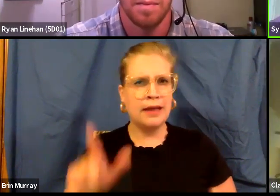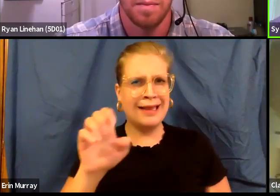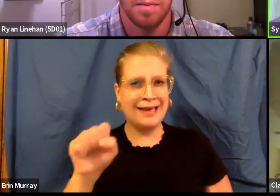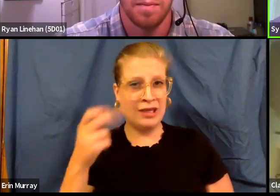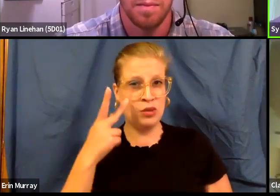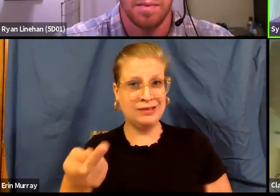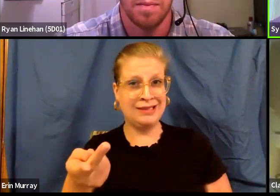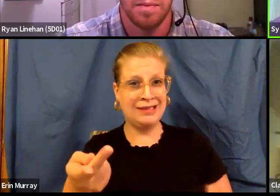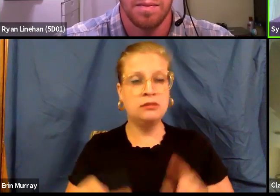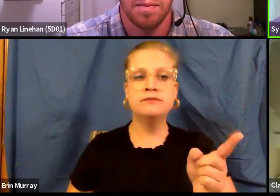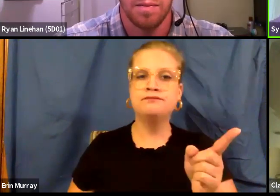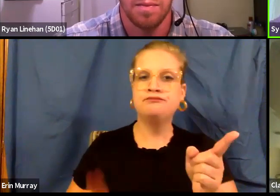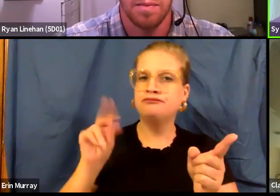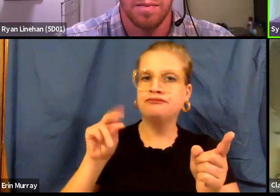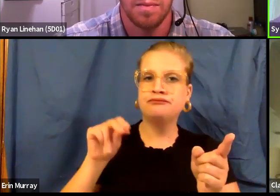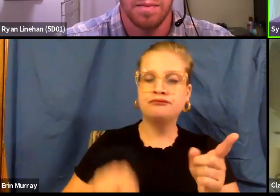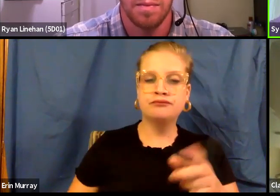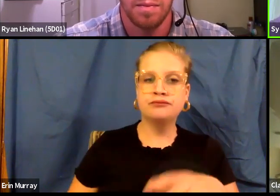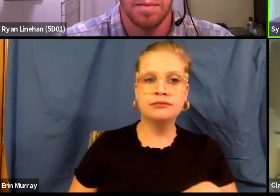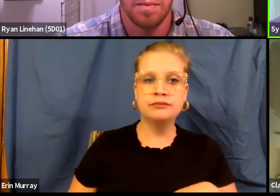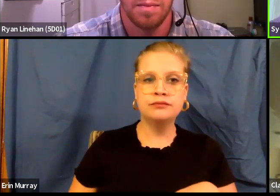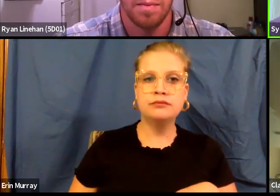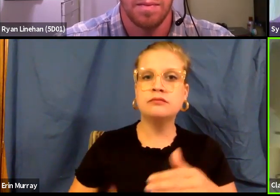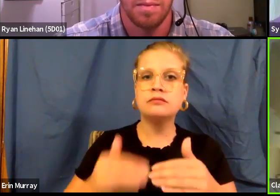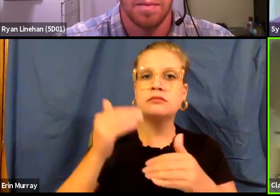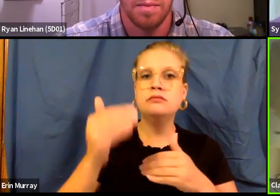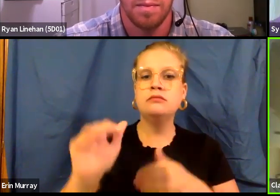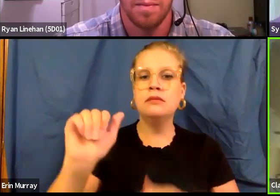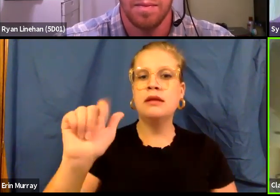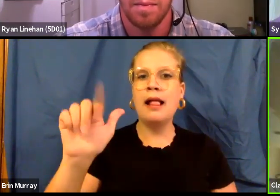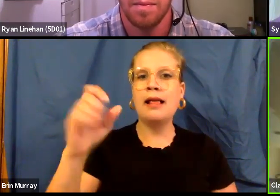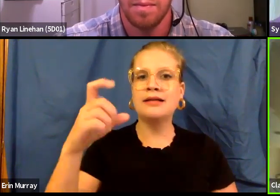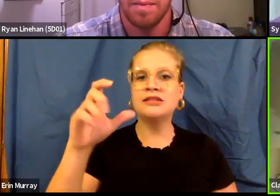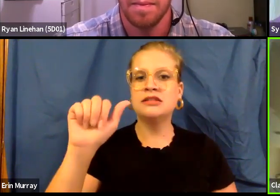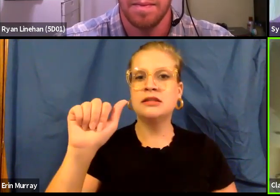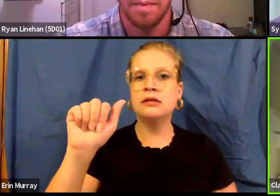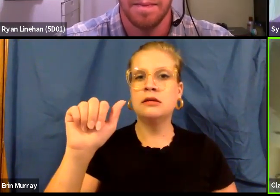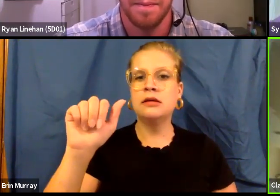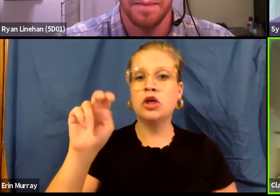No. Okay, let's move on to Alexandra Davis. I see he's here.